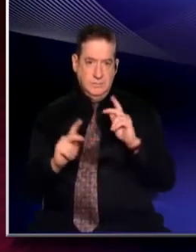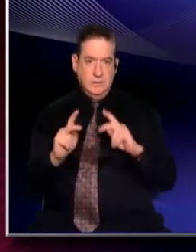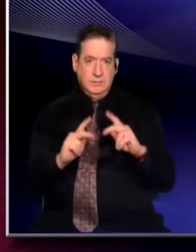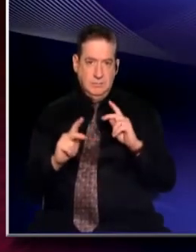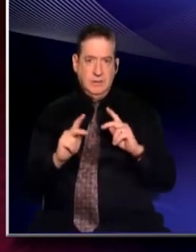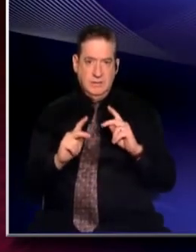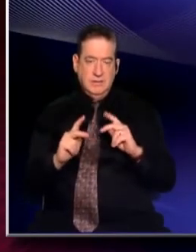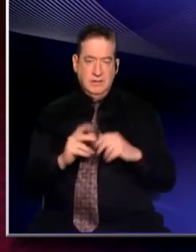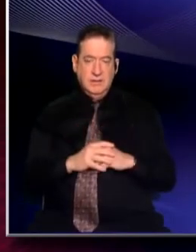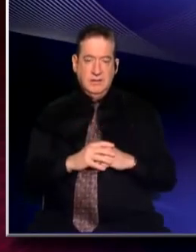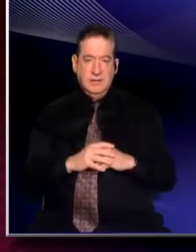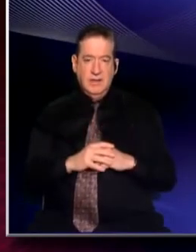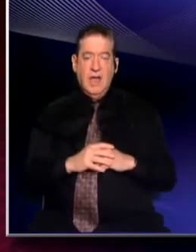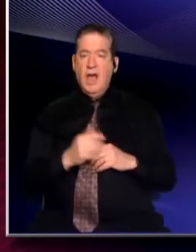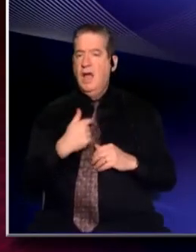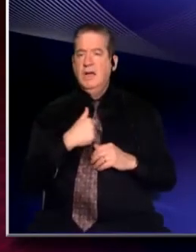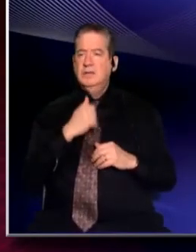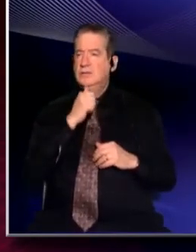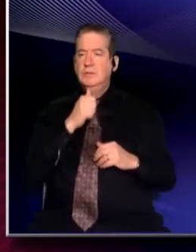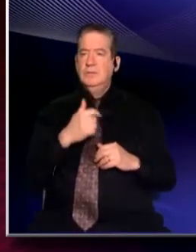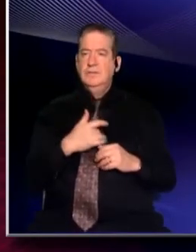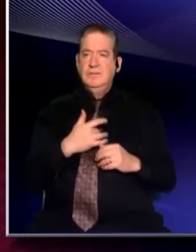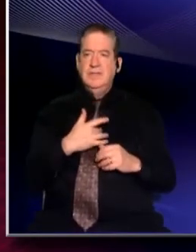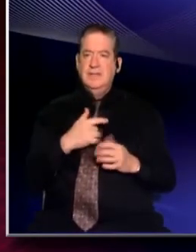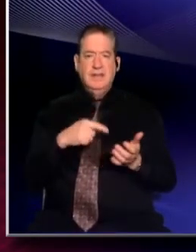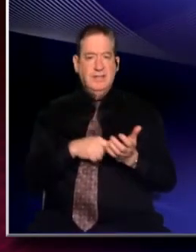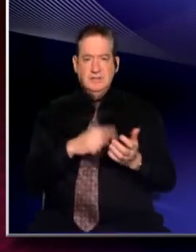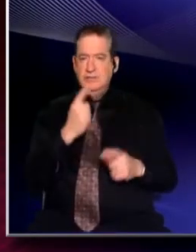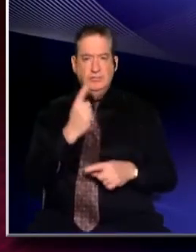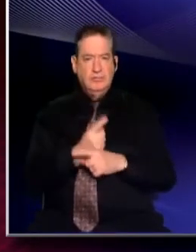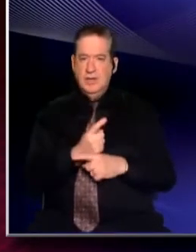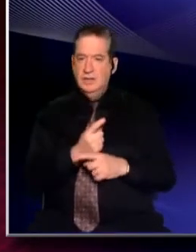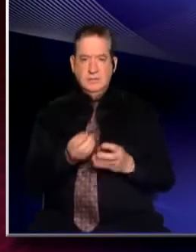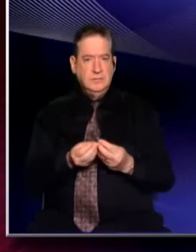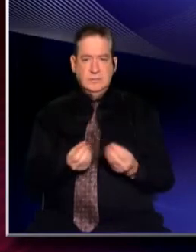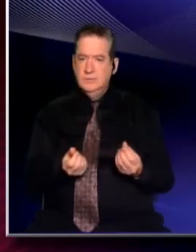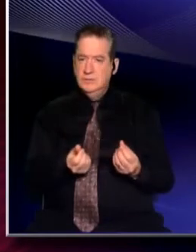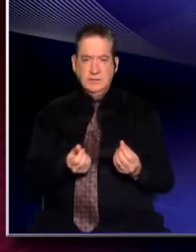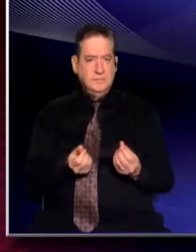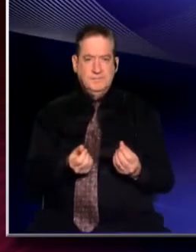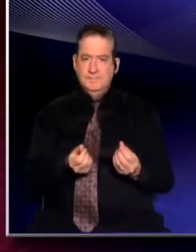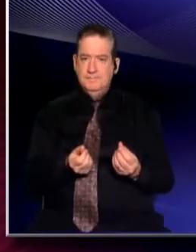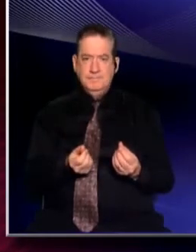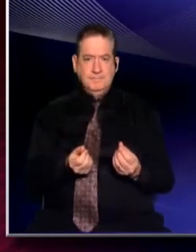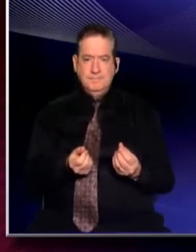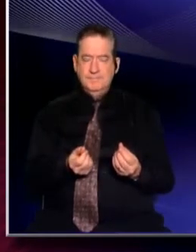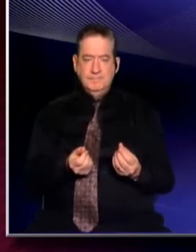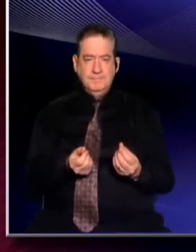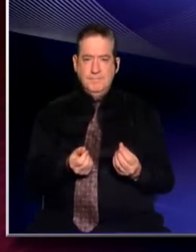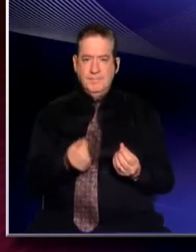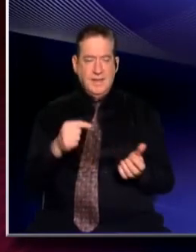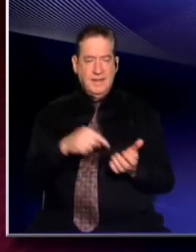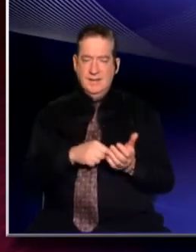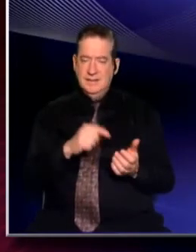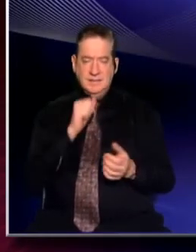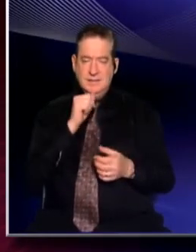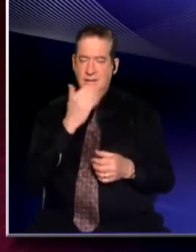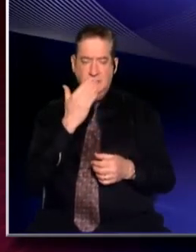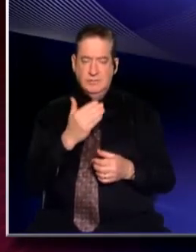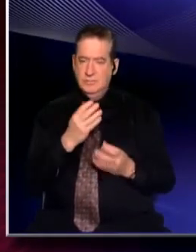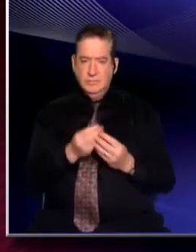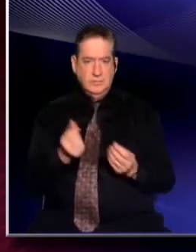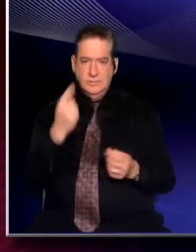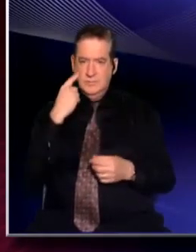I don't feel that this is a right solution, and this is not a good solution